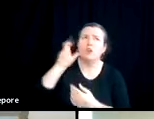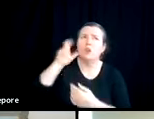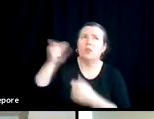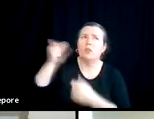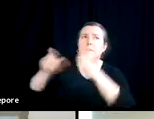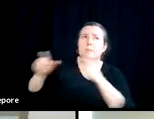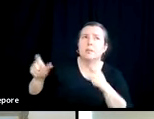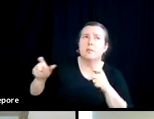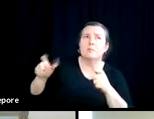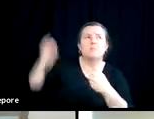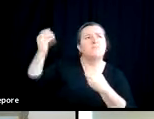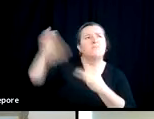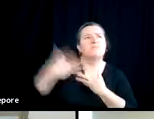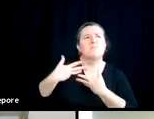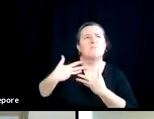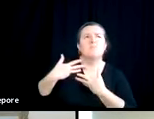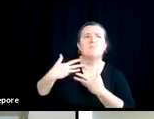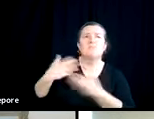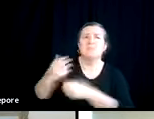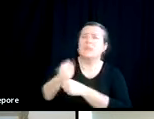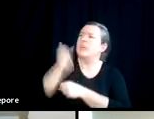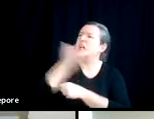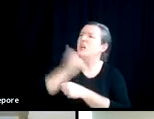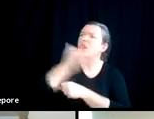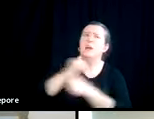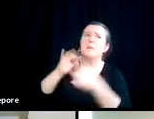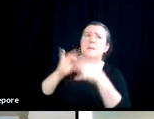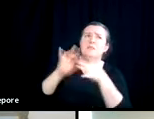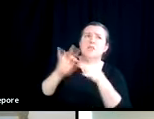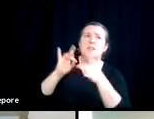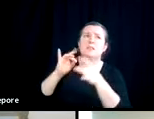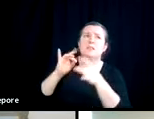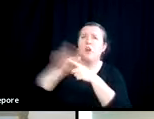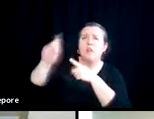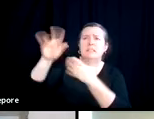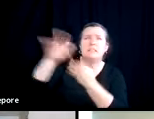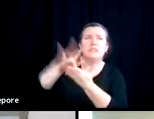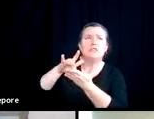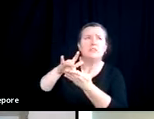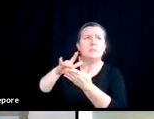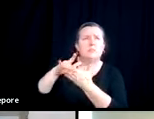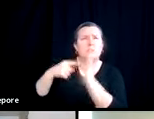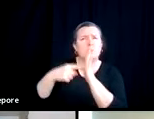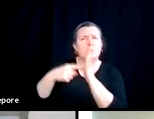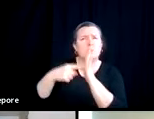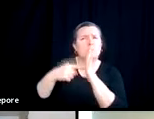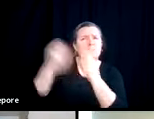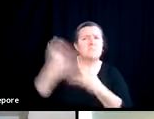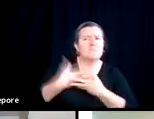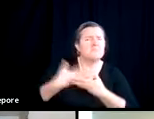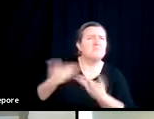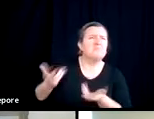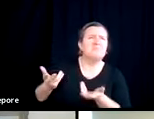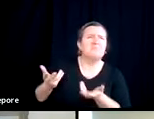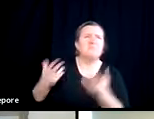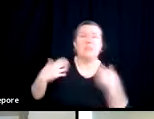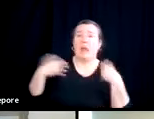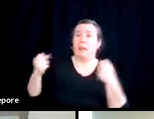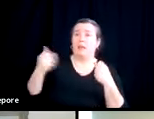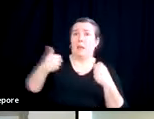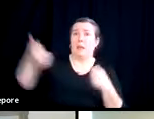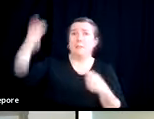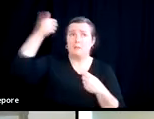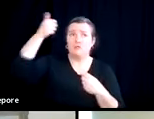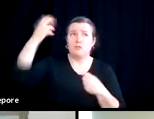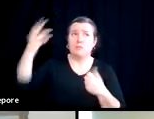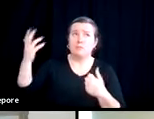getting incorrect information from the call center representatives. So the health commissioner mentioned more training. Can you tell